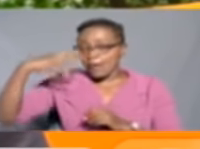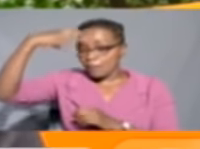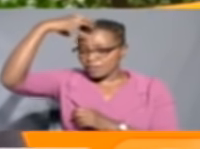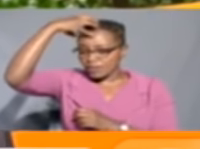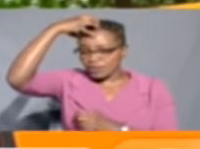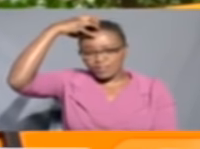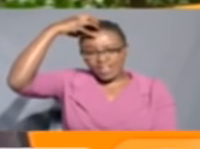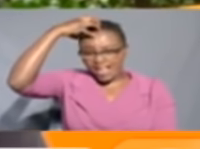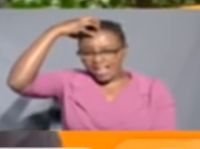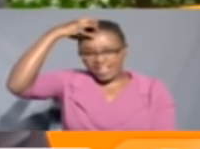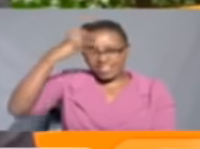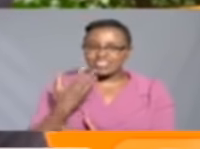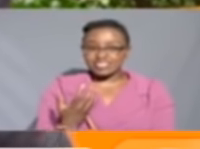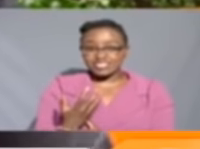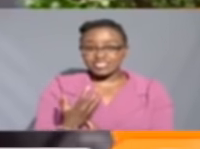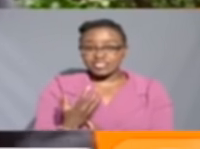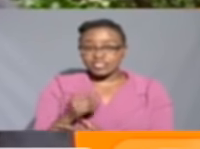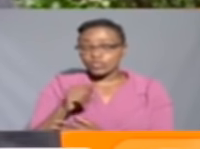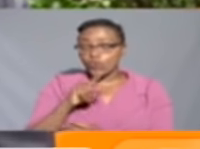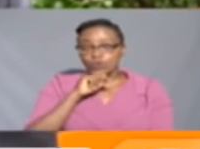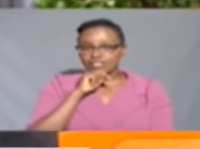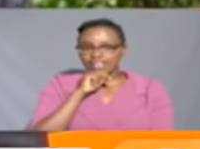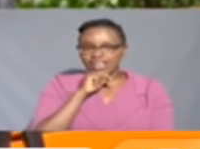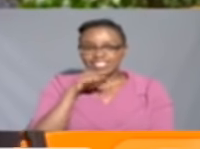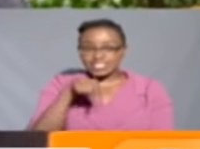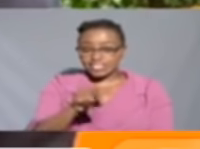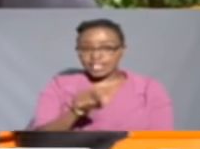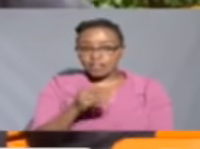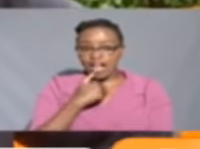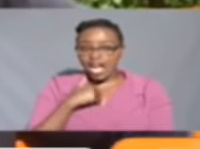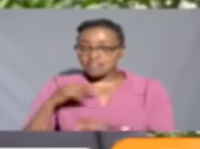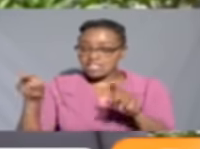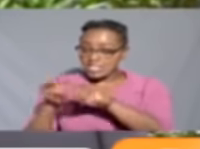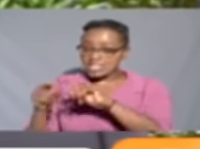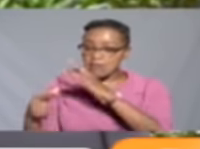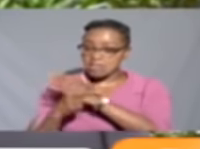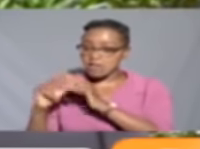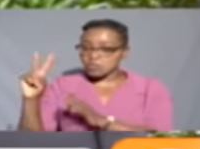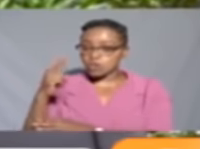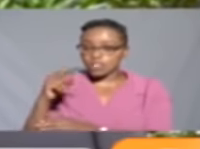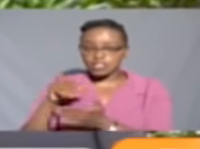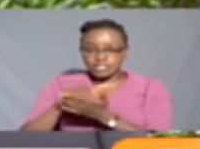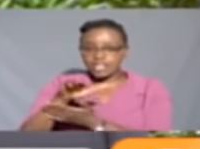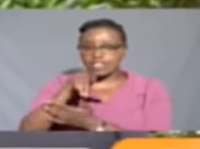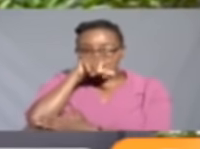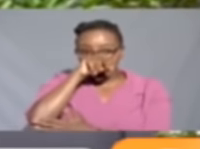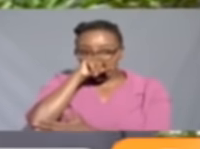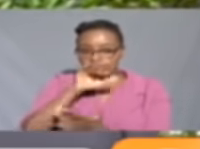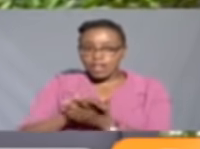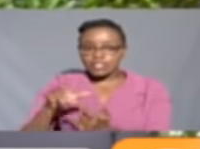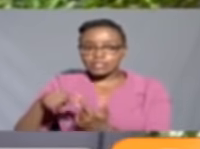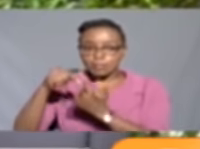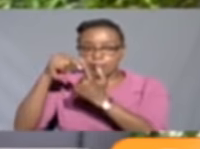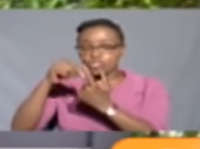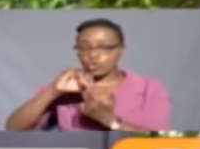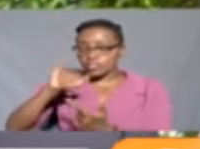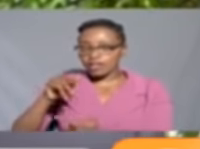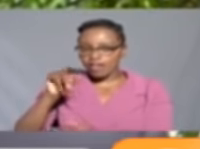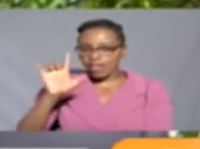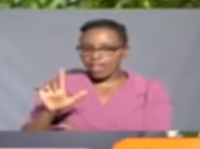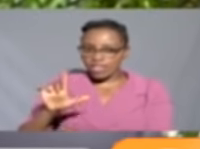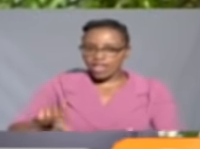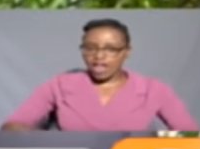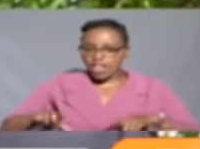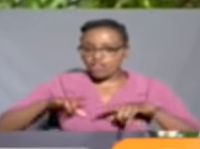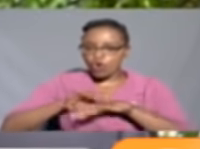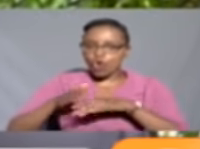Miguna, Miguna, folks. No wonder he has the same name twice. Keep tweeting. This is a special Jeff Koenange live